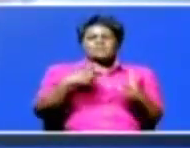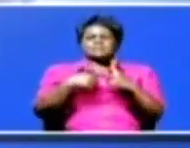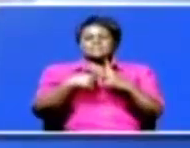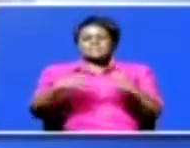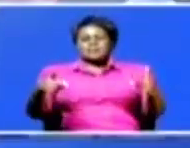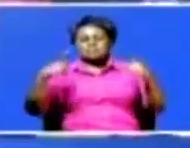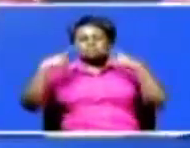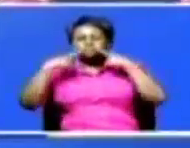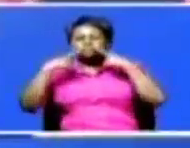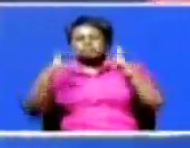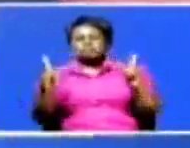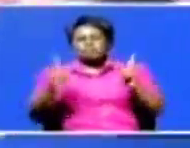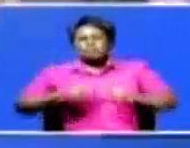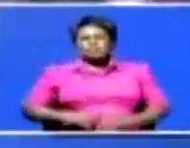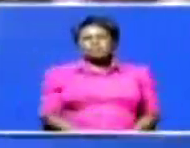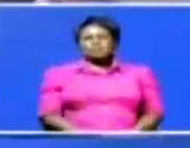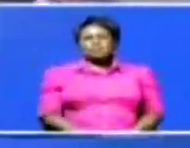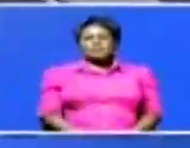bulletin.